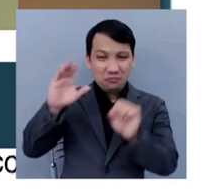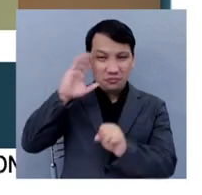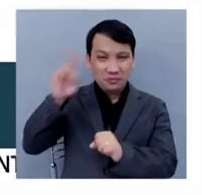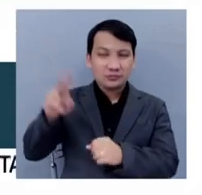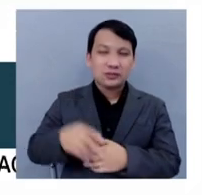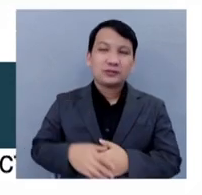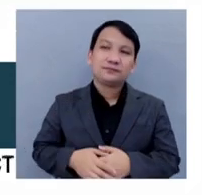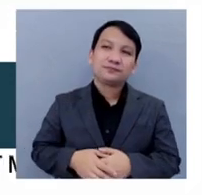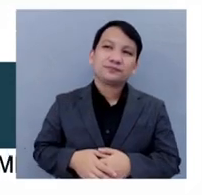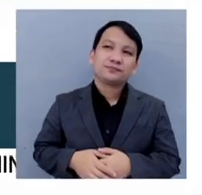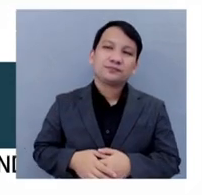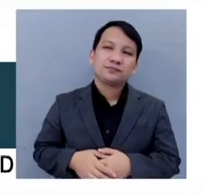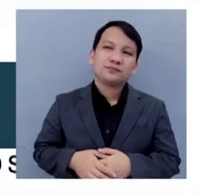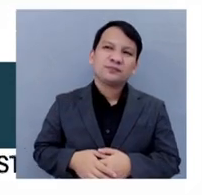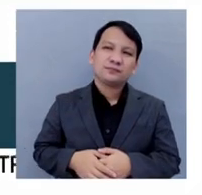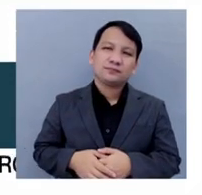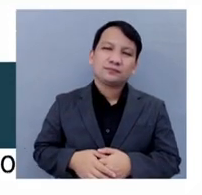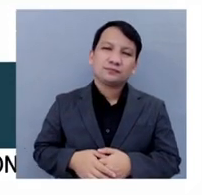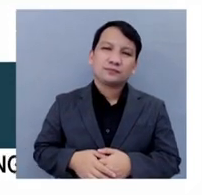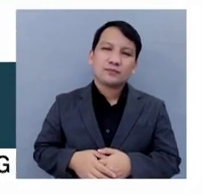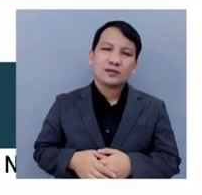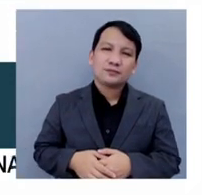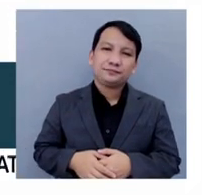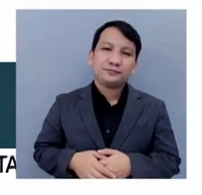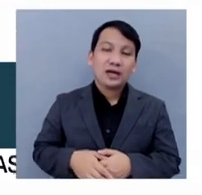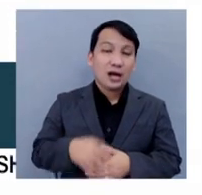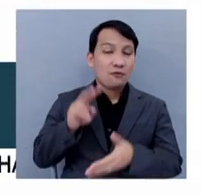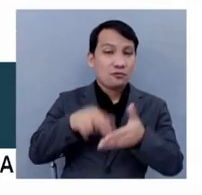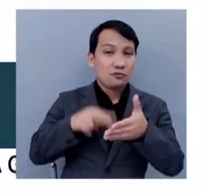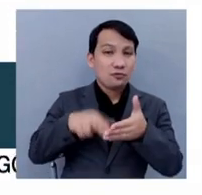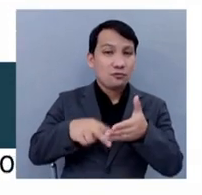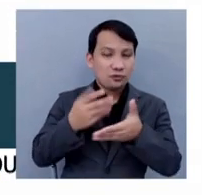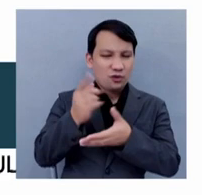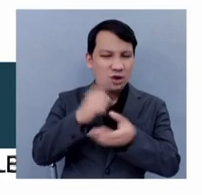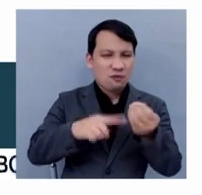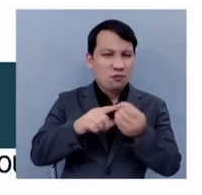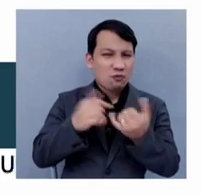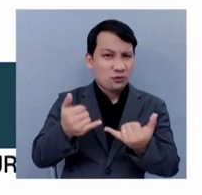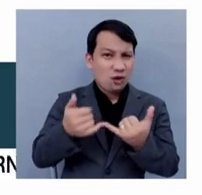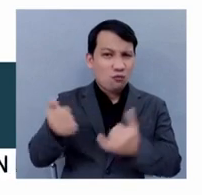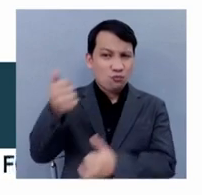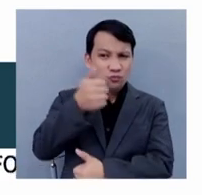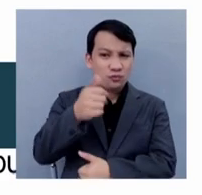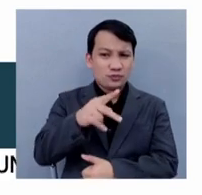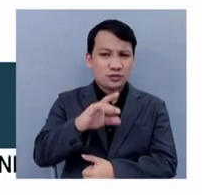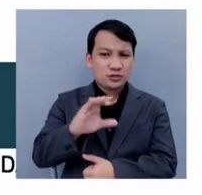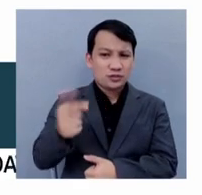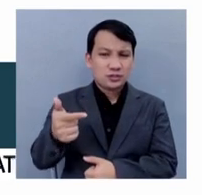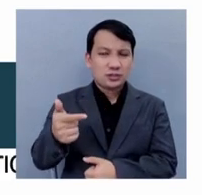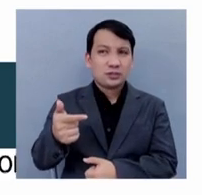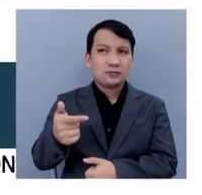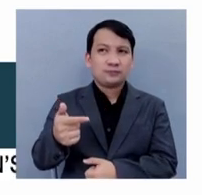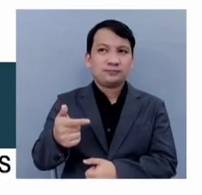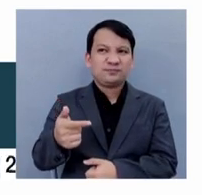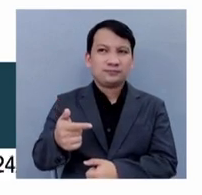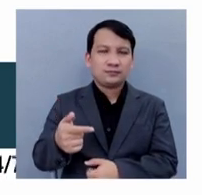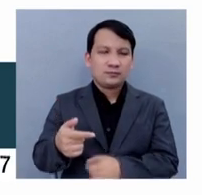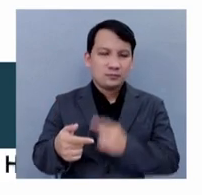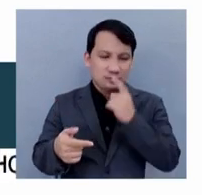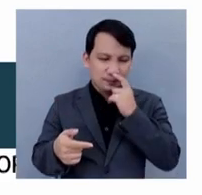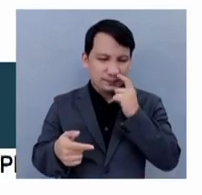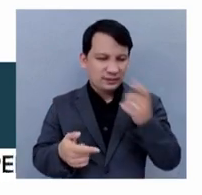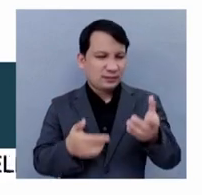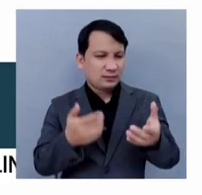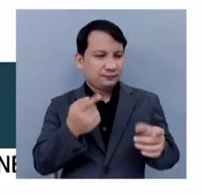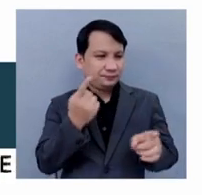I want to read to you the statement of the current PCGG chair when he talked about the pending cases there in New York. He says, we have